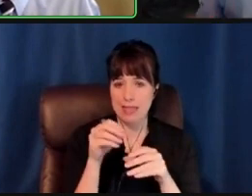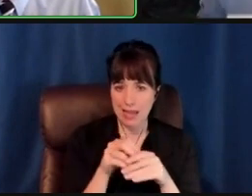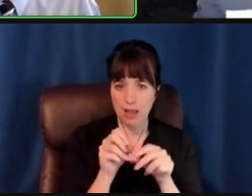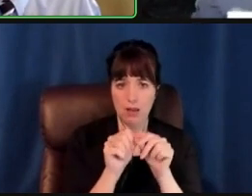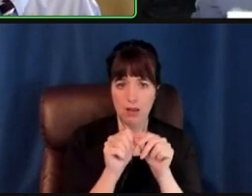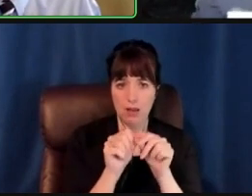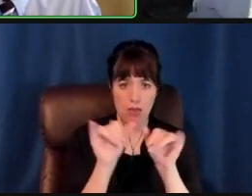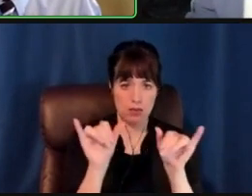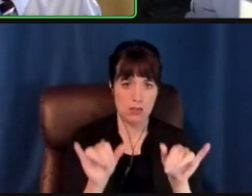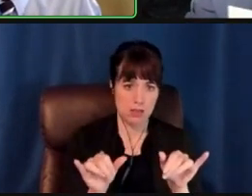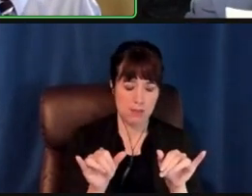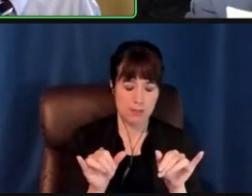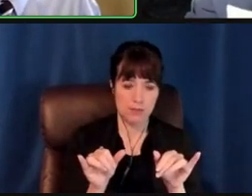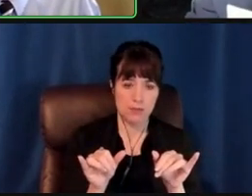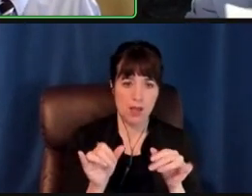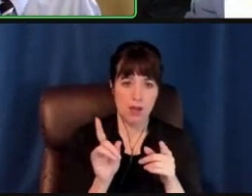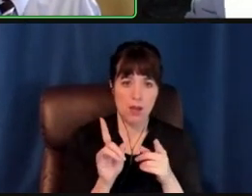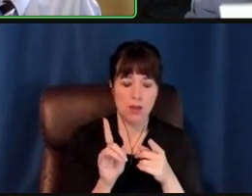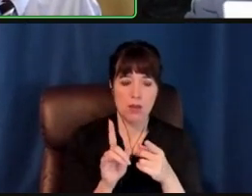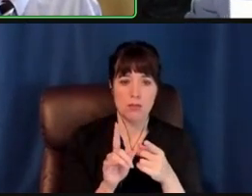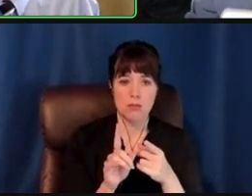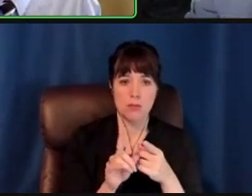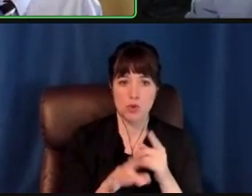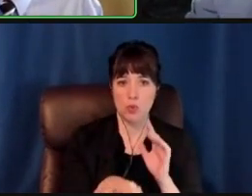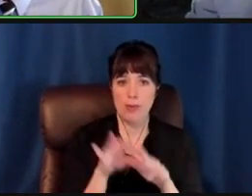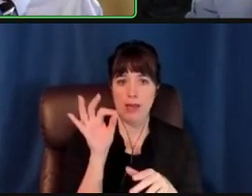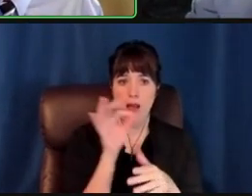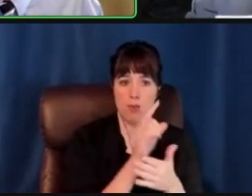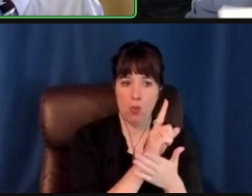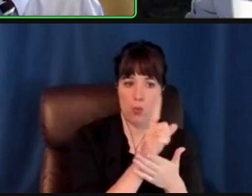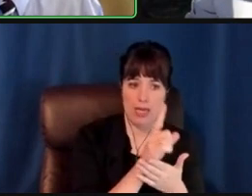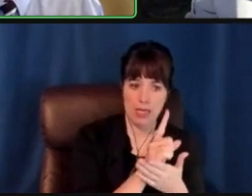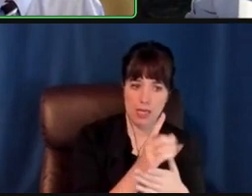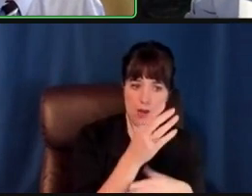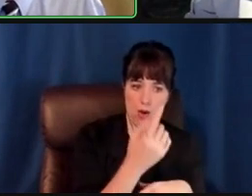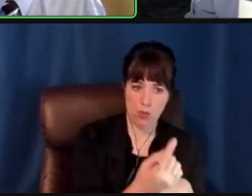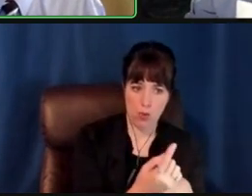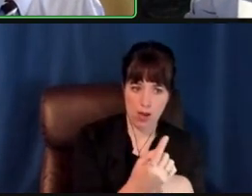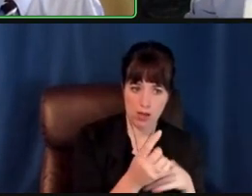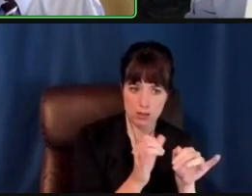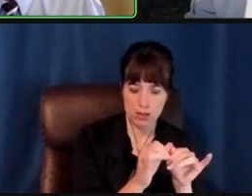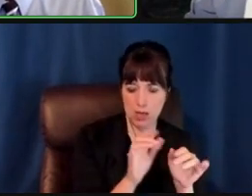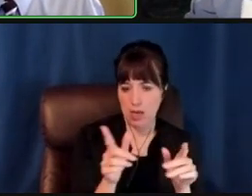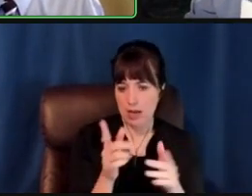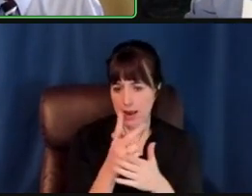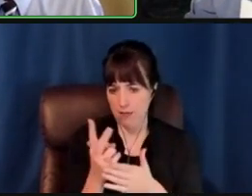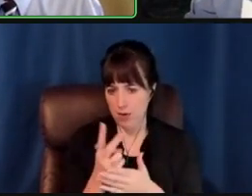to pick up, you know, weekly on one, and then not, and then every other week